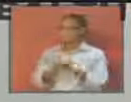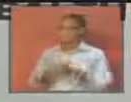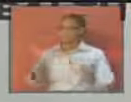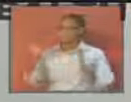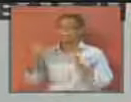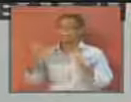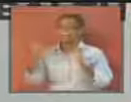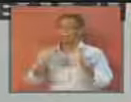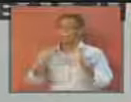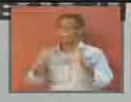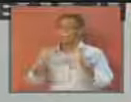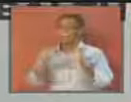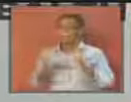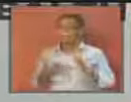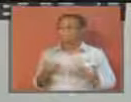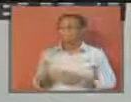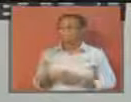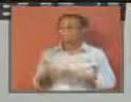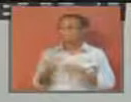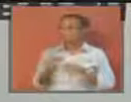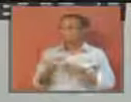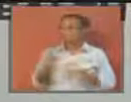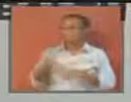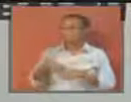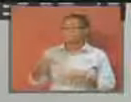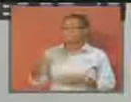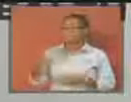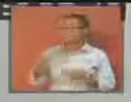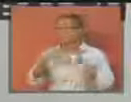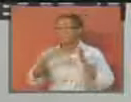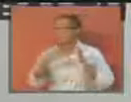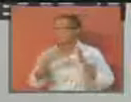as soon as your dose of the COVID-19 vaccine